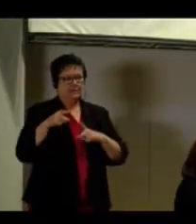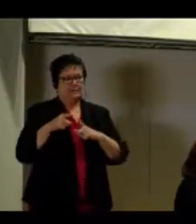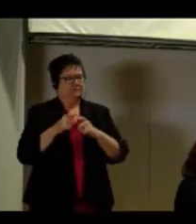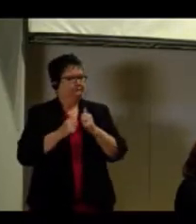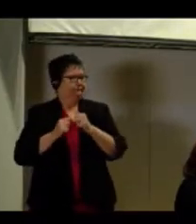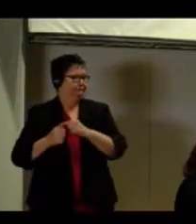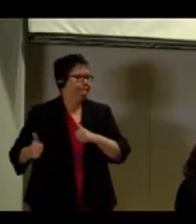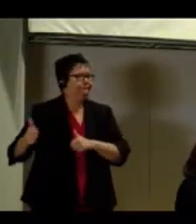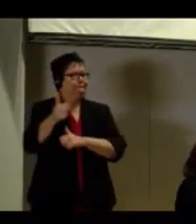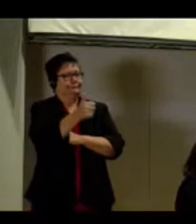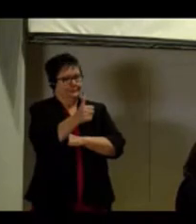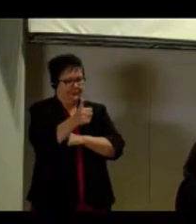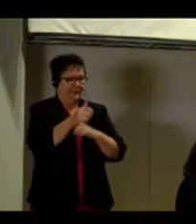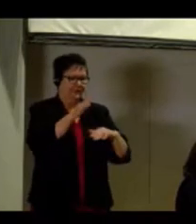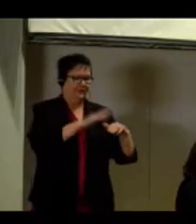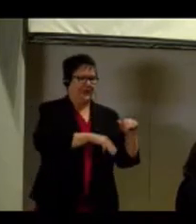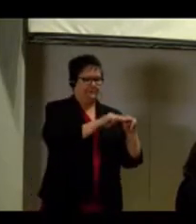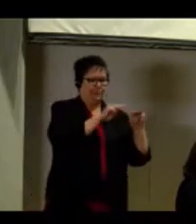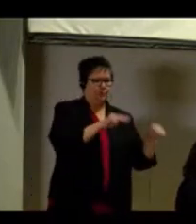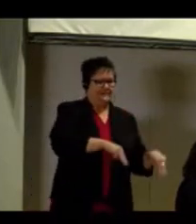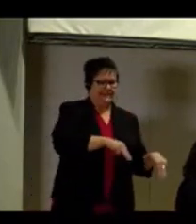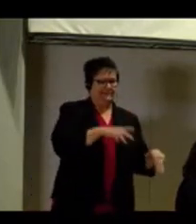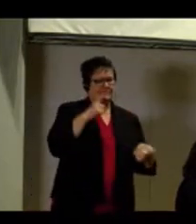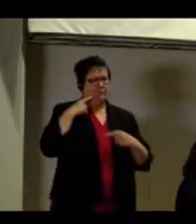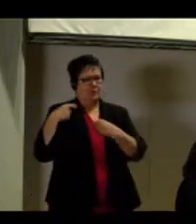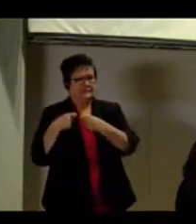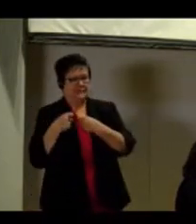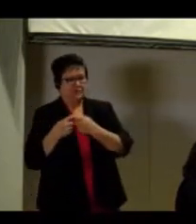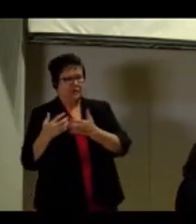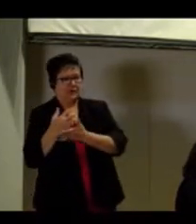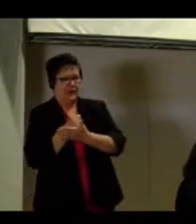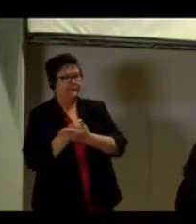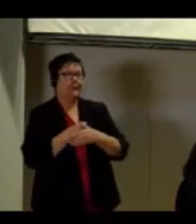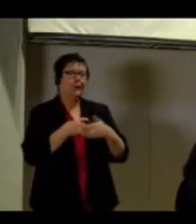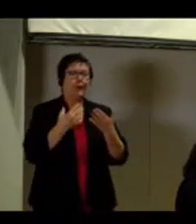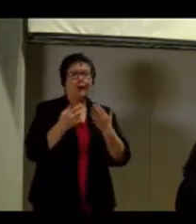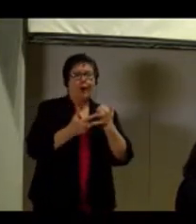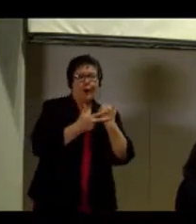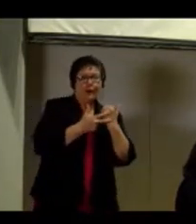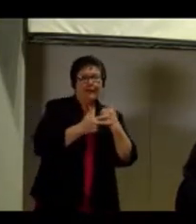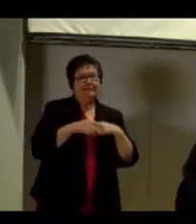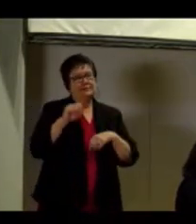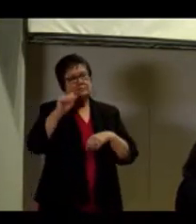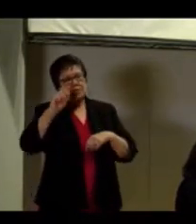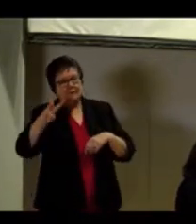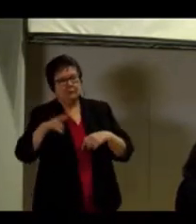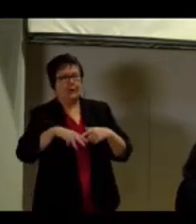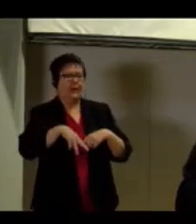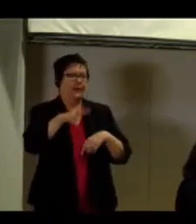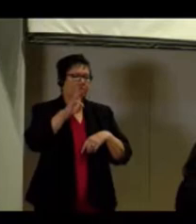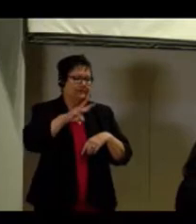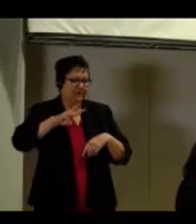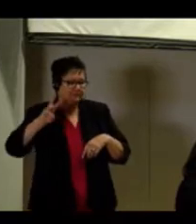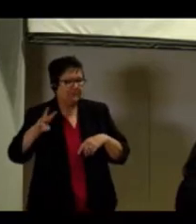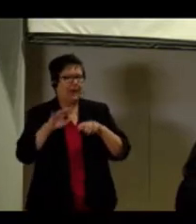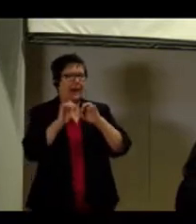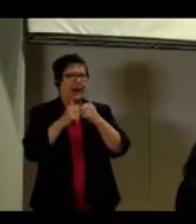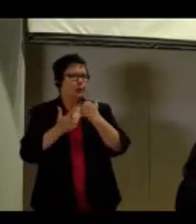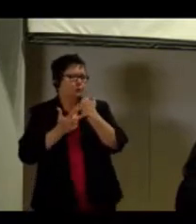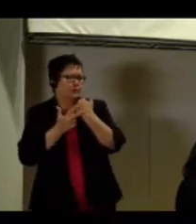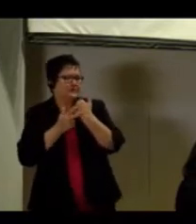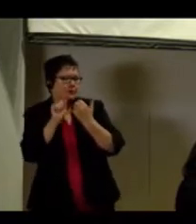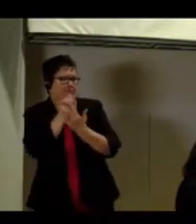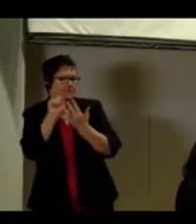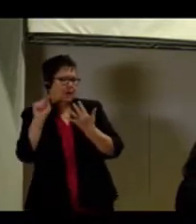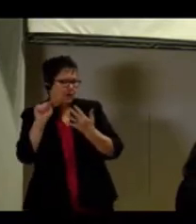museums in born digital collecting. So archiving software and websites and thinking about how to preserve those